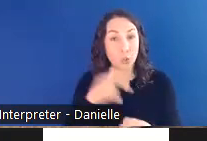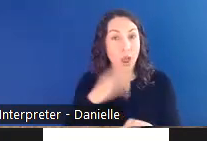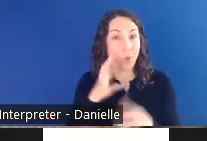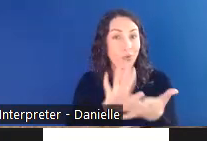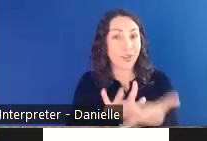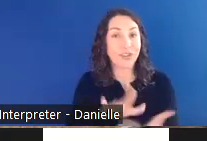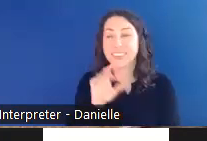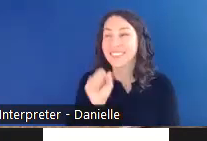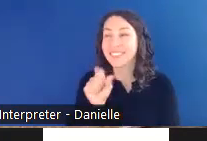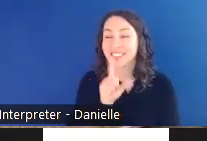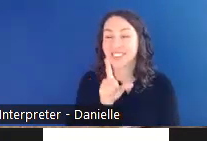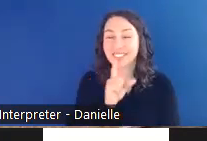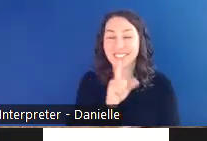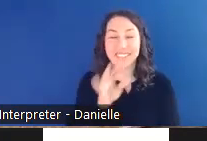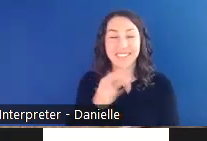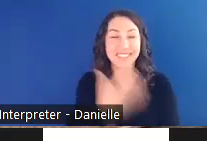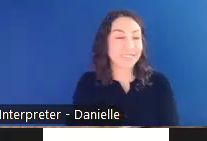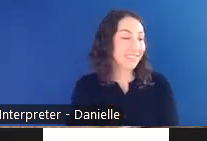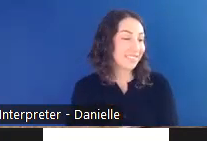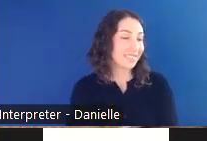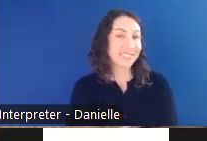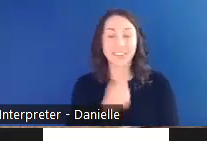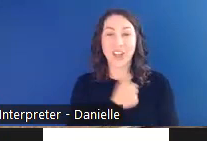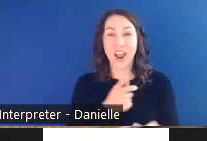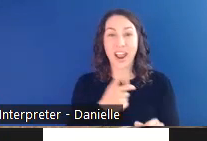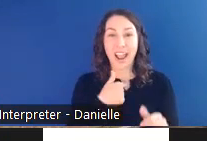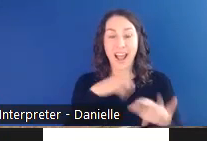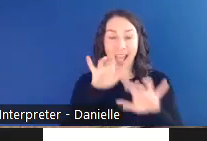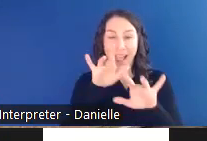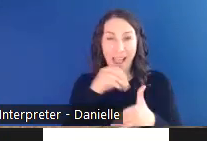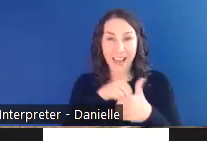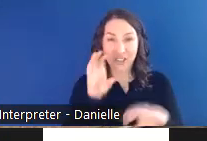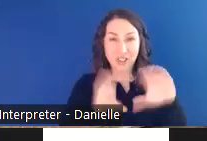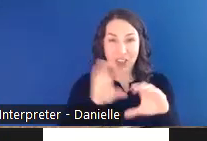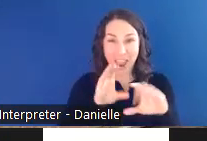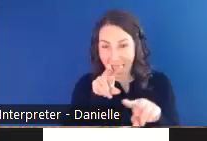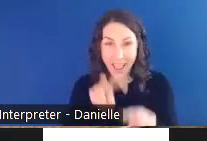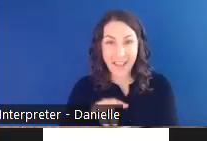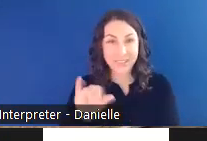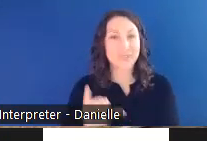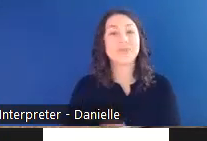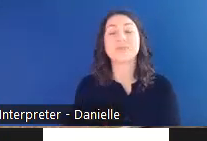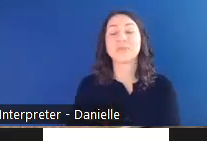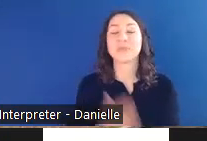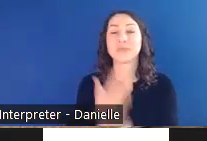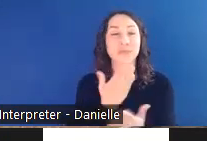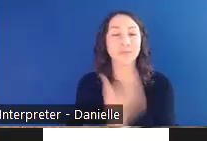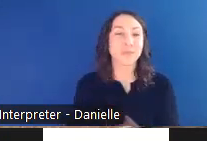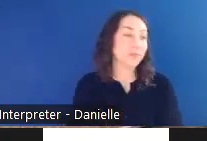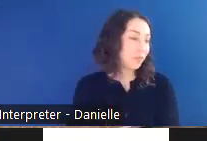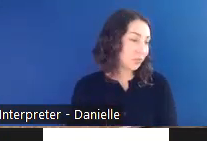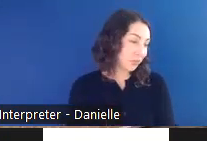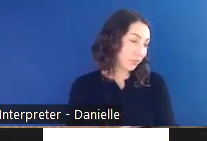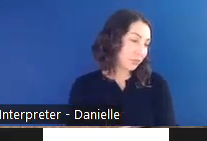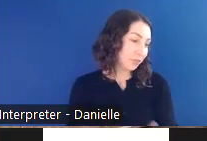Sure. Okay. Yeah. Thank you. I kind of got caught up in the chat too. Okay. Thank you. All right. Thank you.